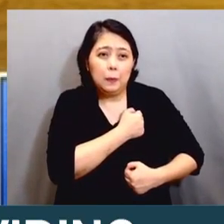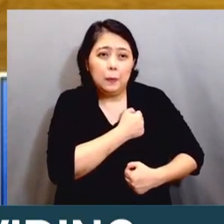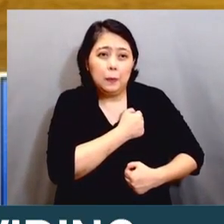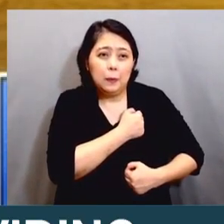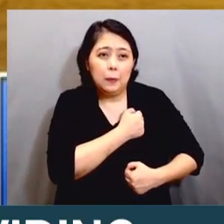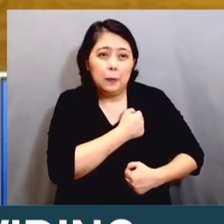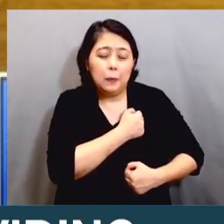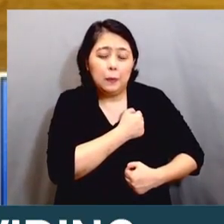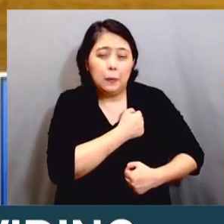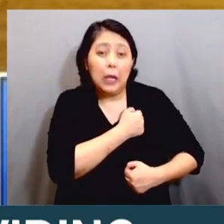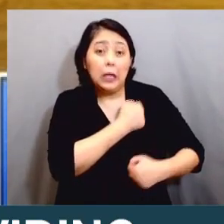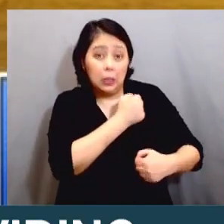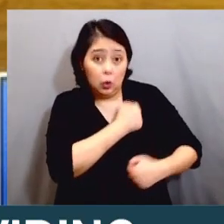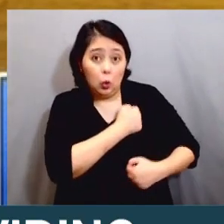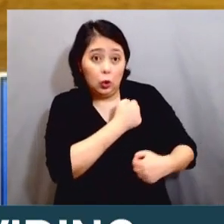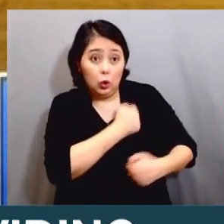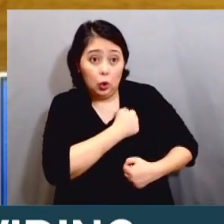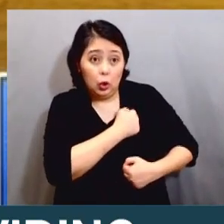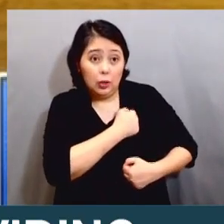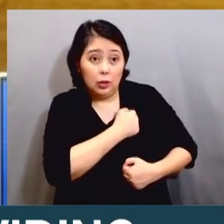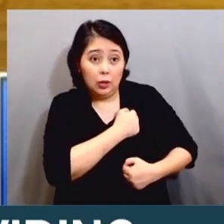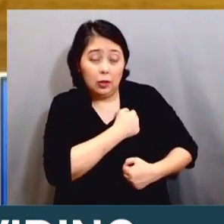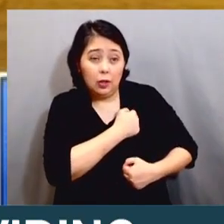who would not be longer